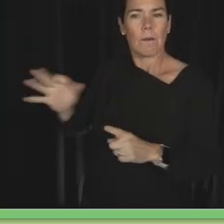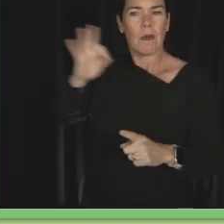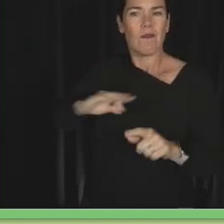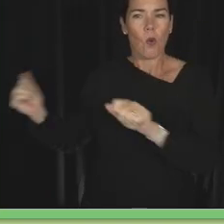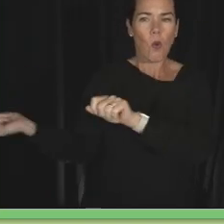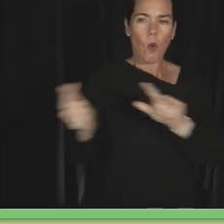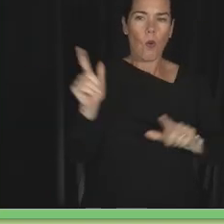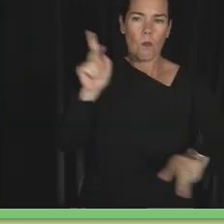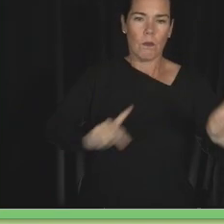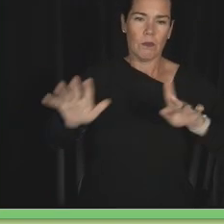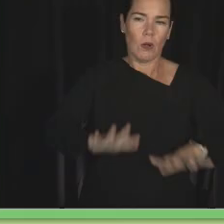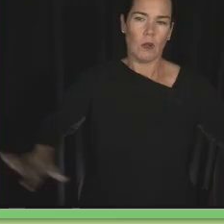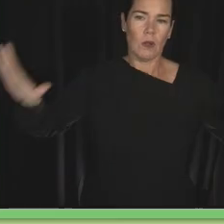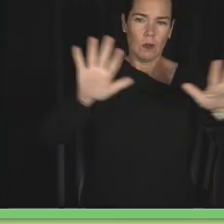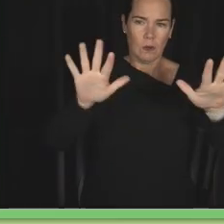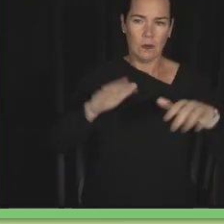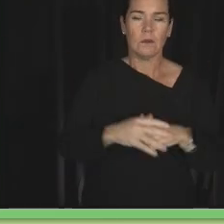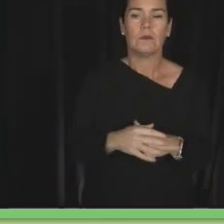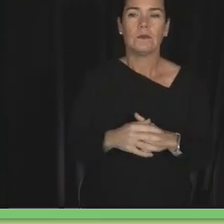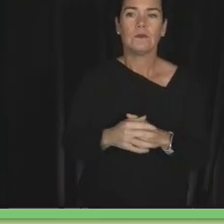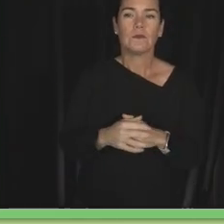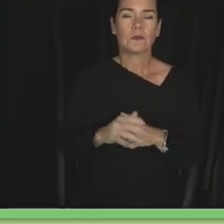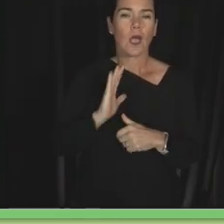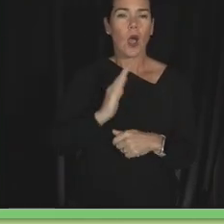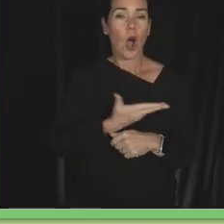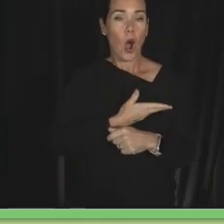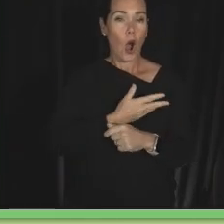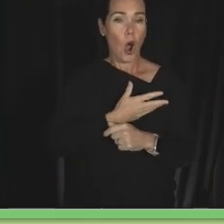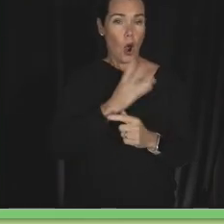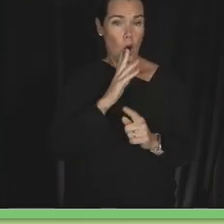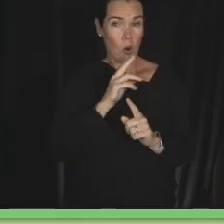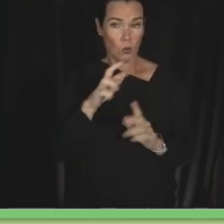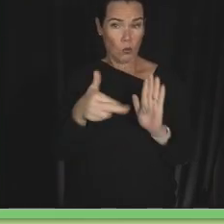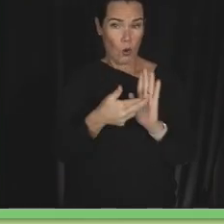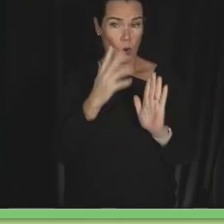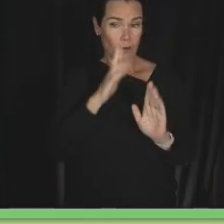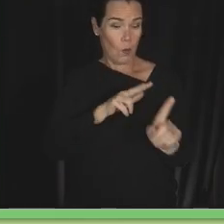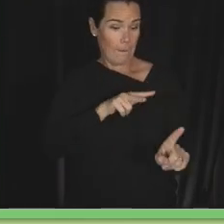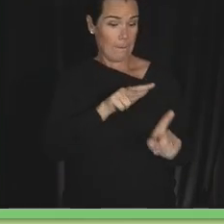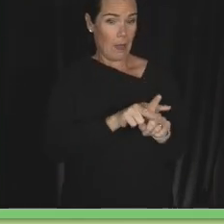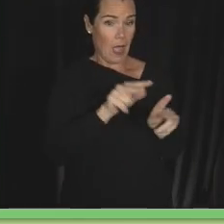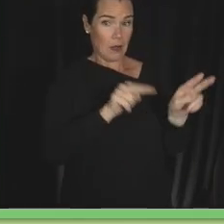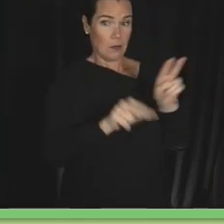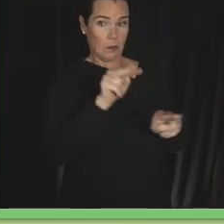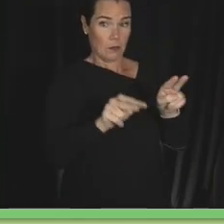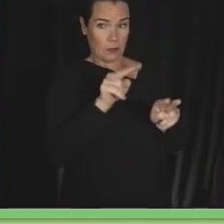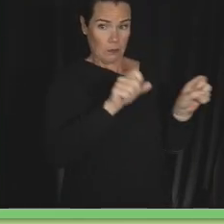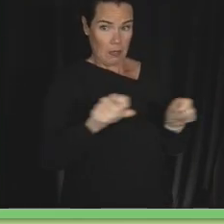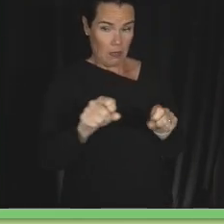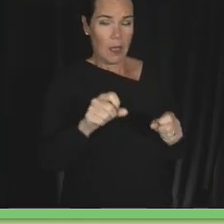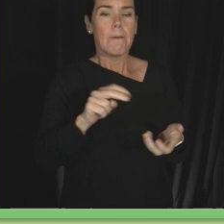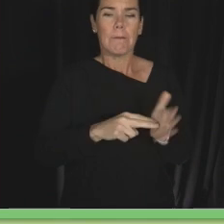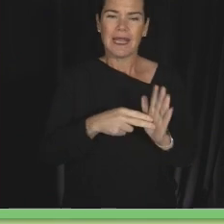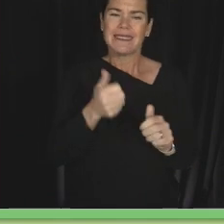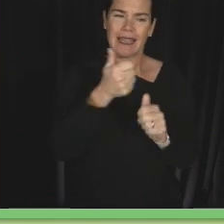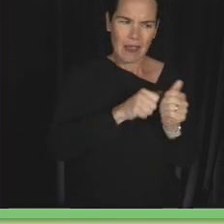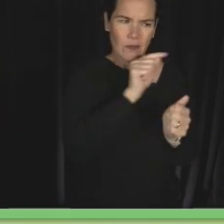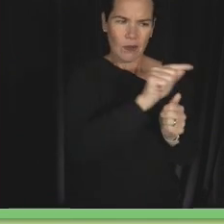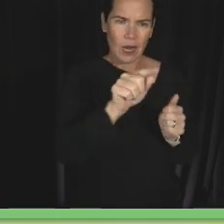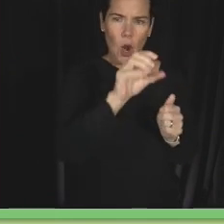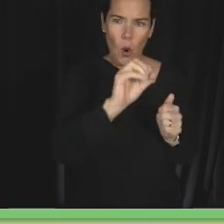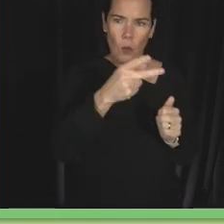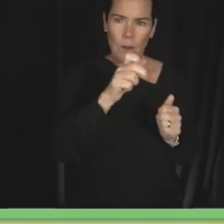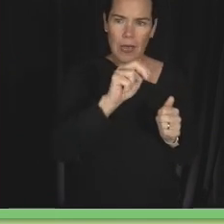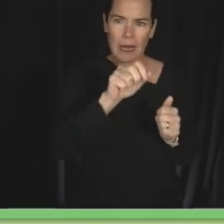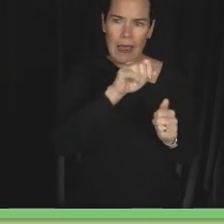humanity. Our role on Applied Observability is to make sure that every engineer at OpenAI has the tools that they need to prevent